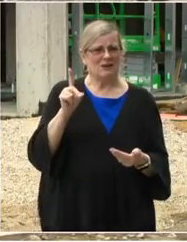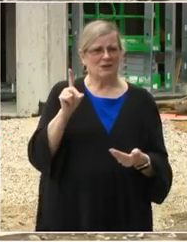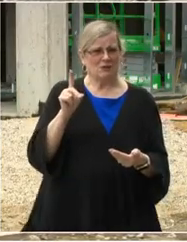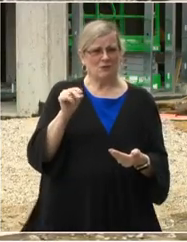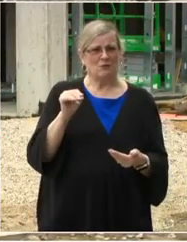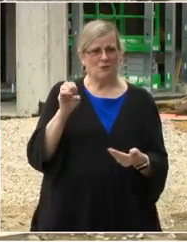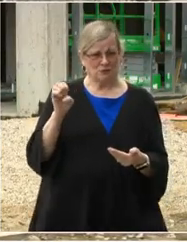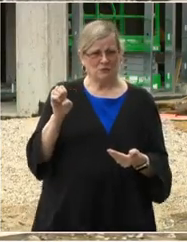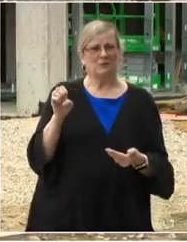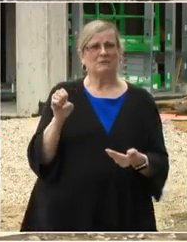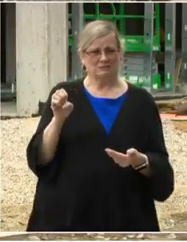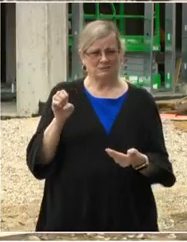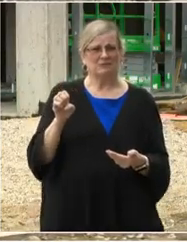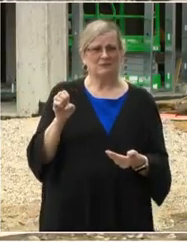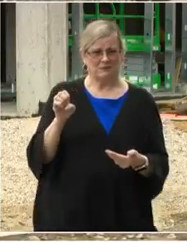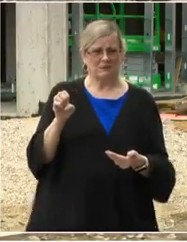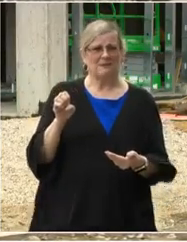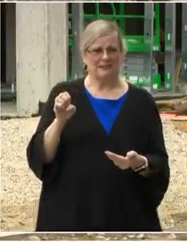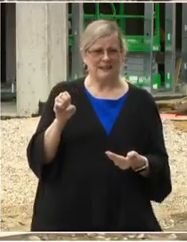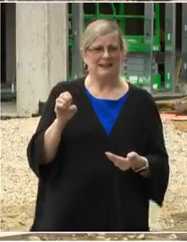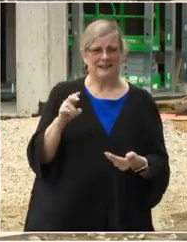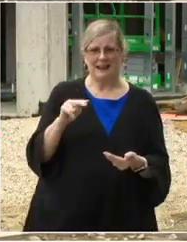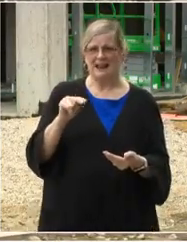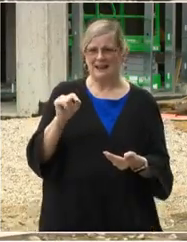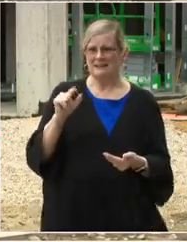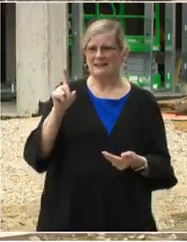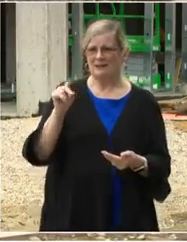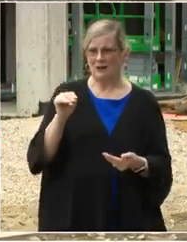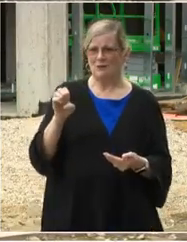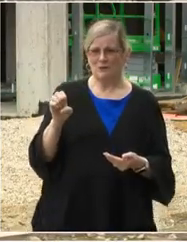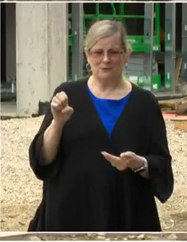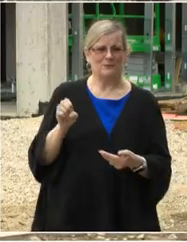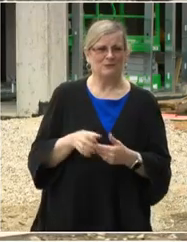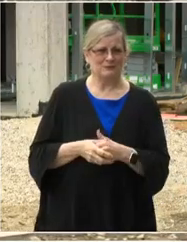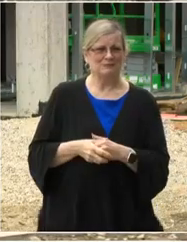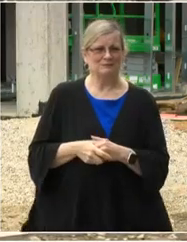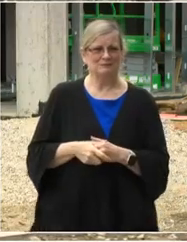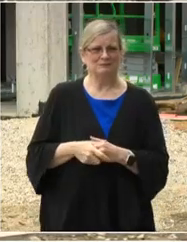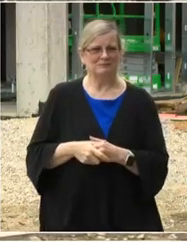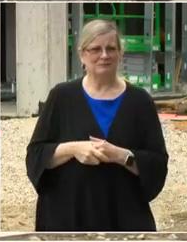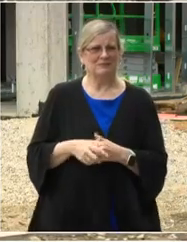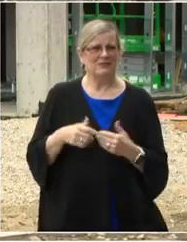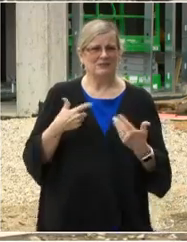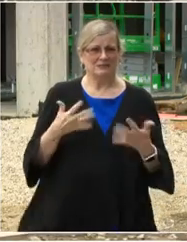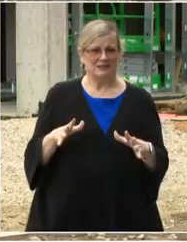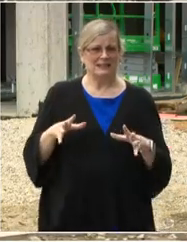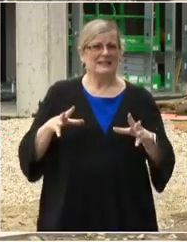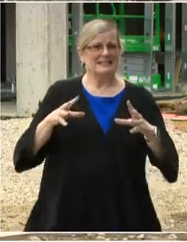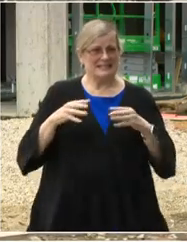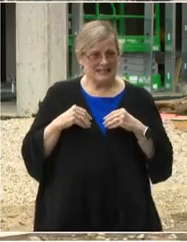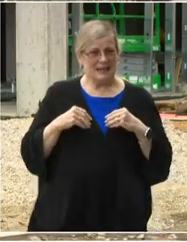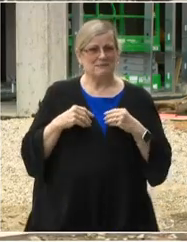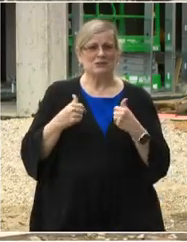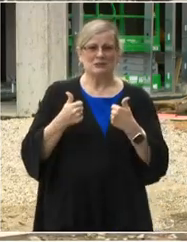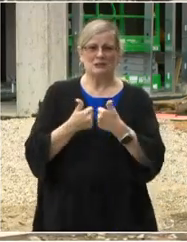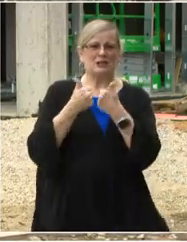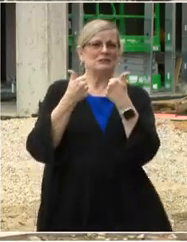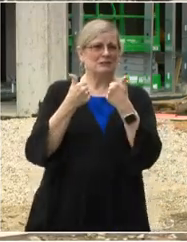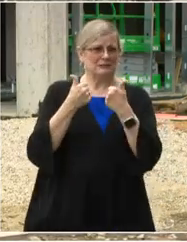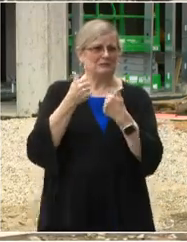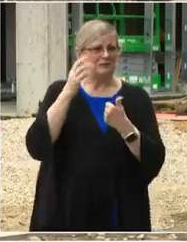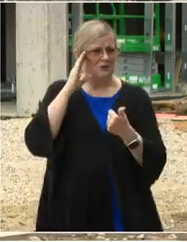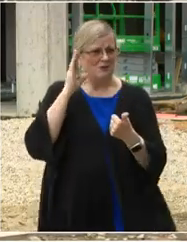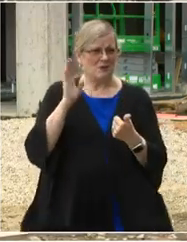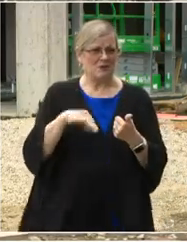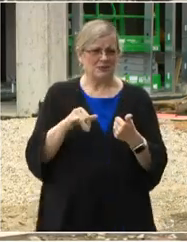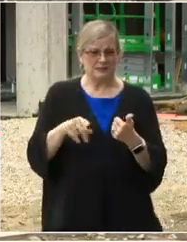certainly take that challenge and know that that's how we approach all of our projects.